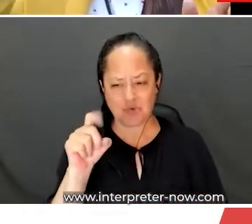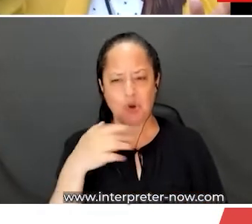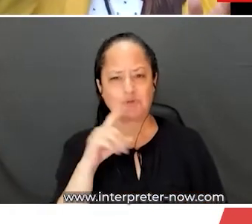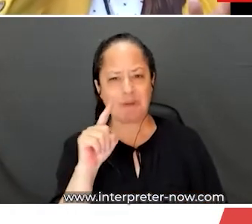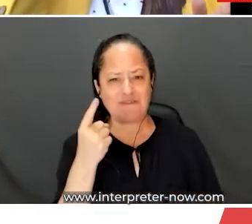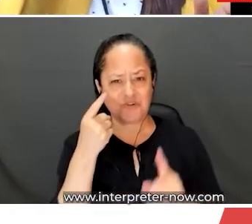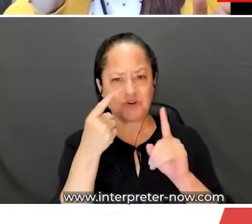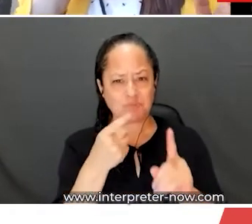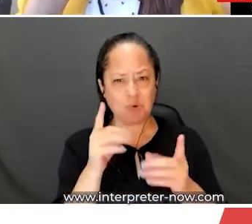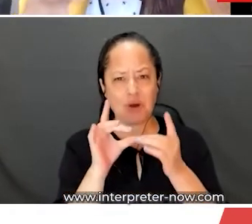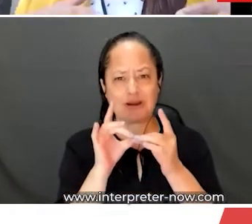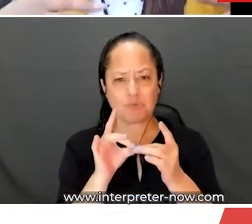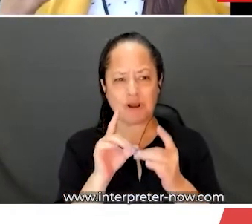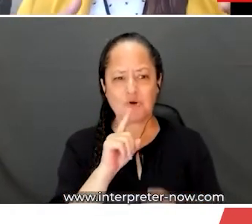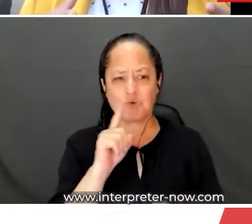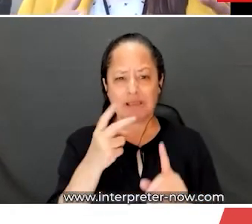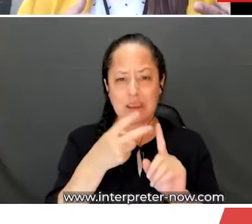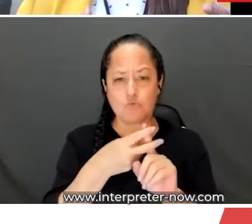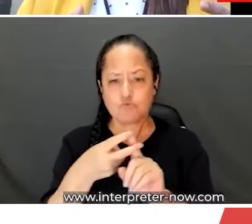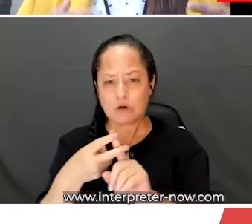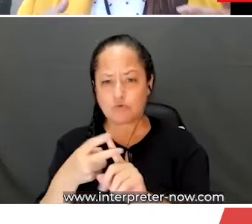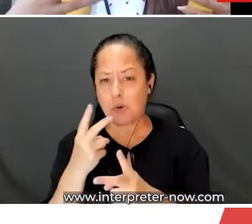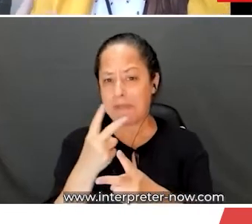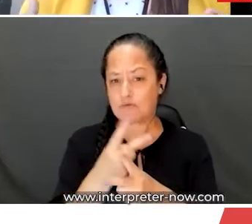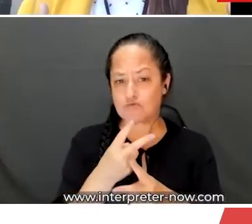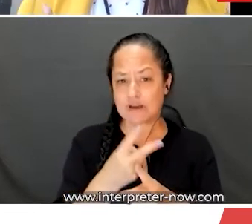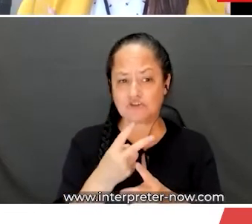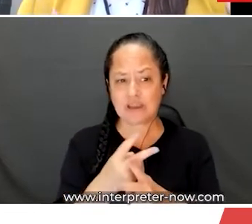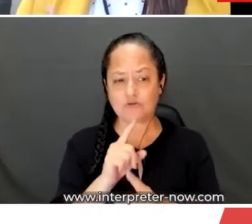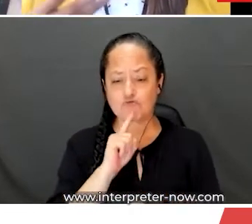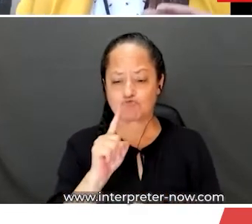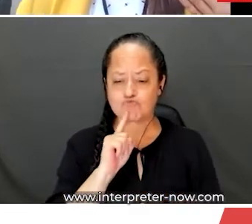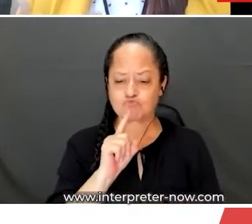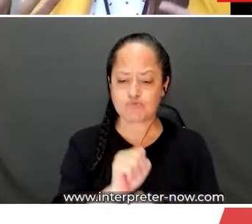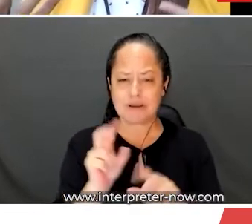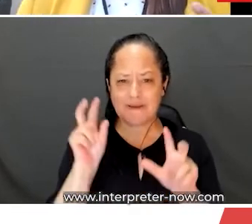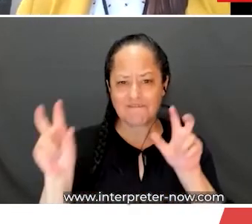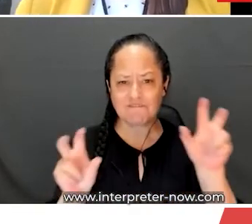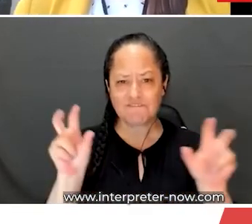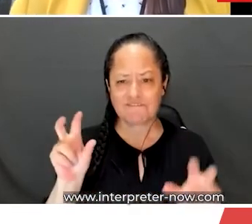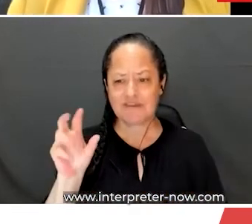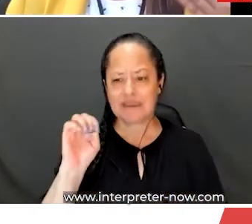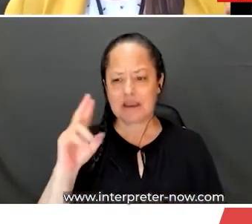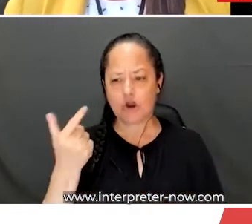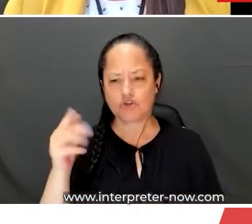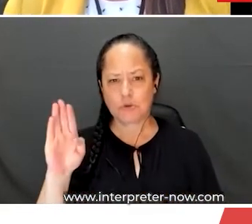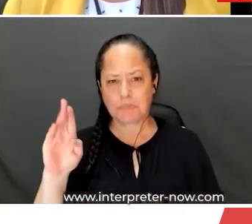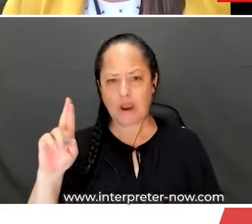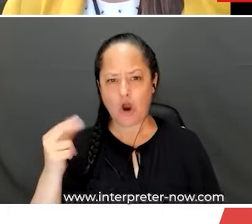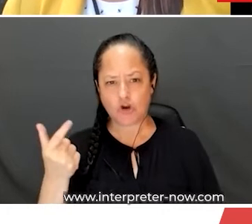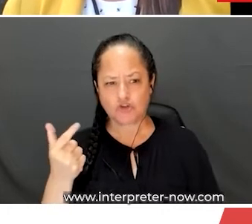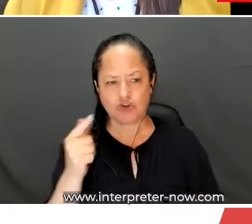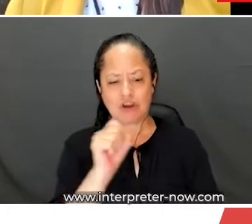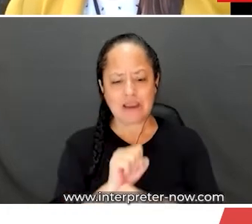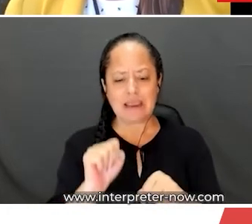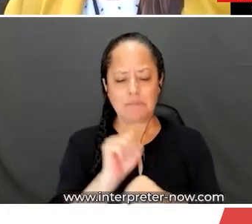around really recruitment, retention, and real investments in these BRGs, ERGs, and these employee